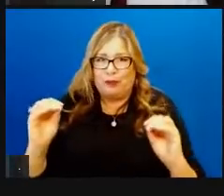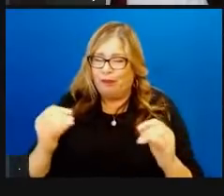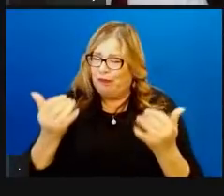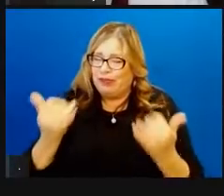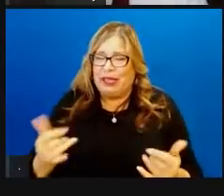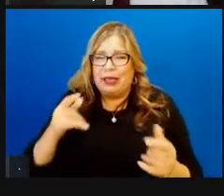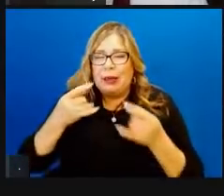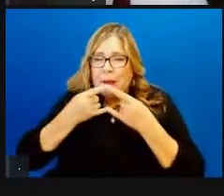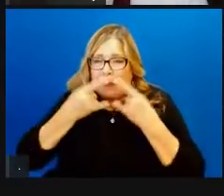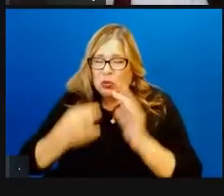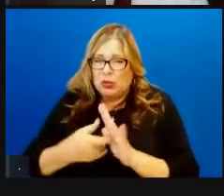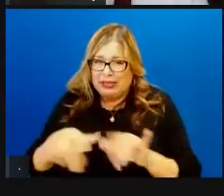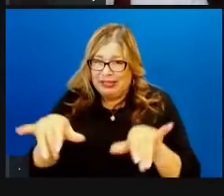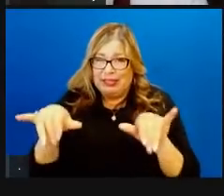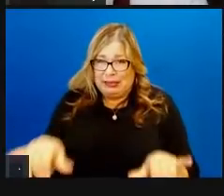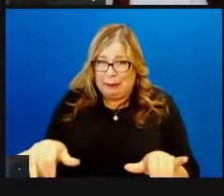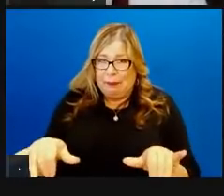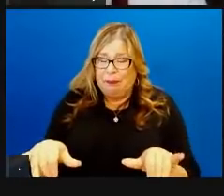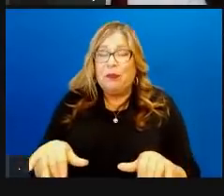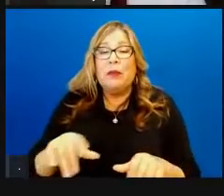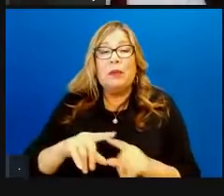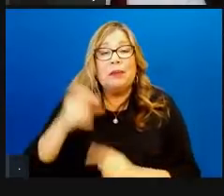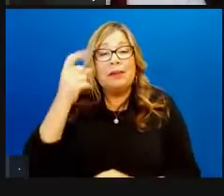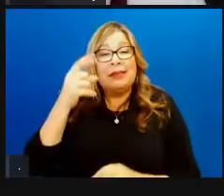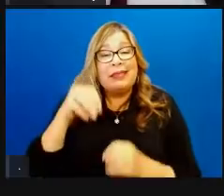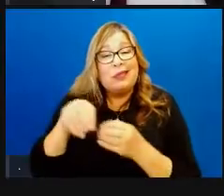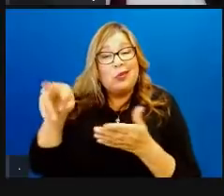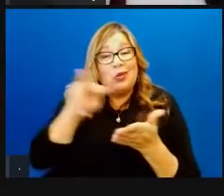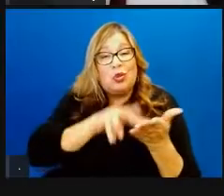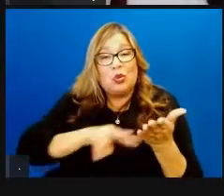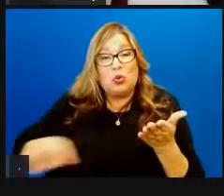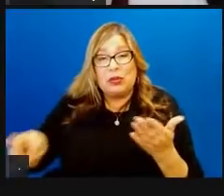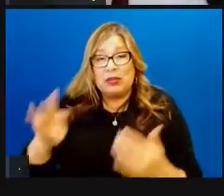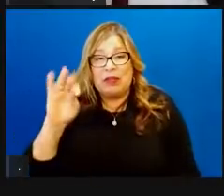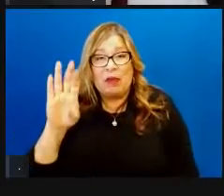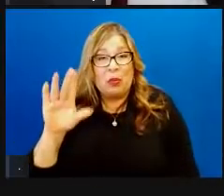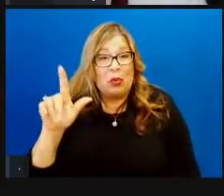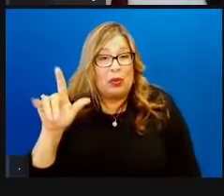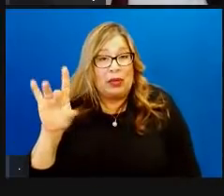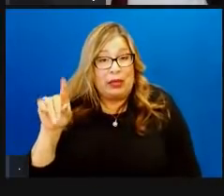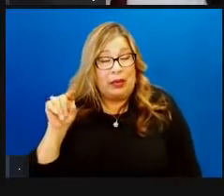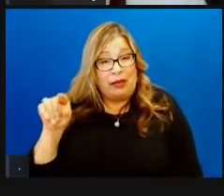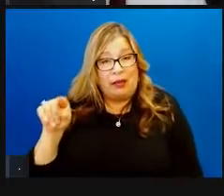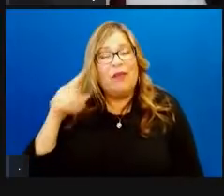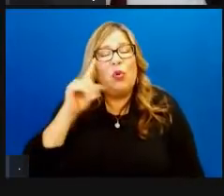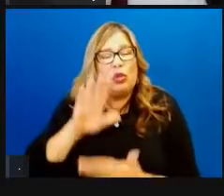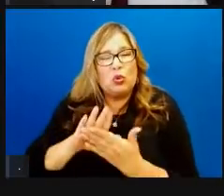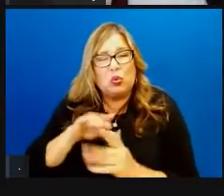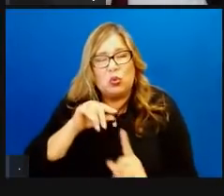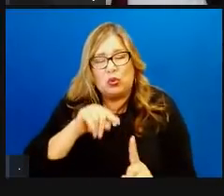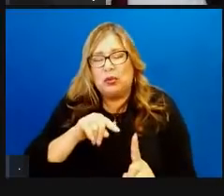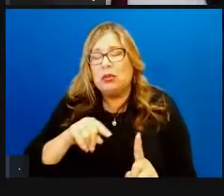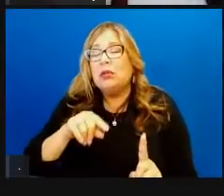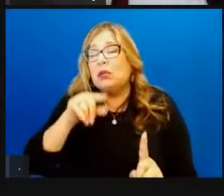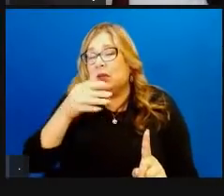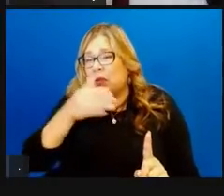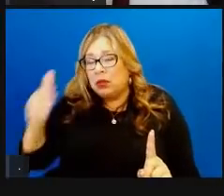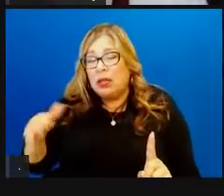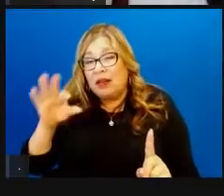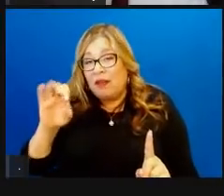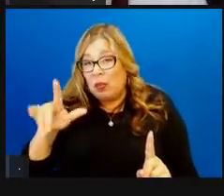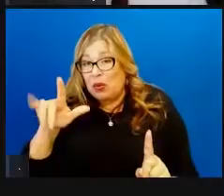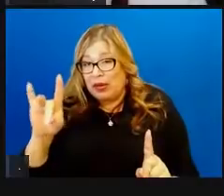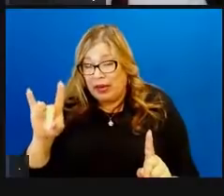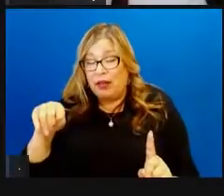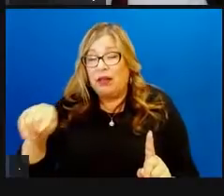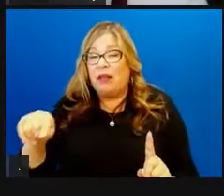but on February 28th, full 2 weeks from now, we will reassess the data. What does that mean? It